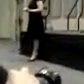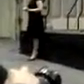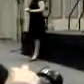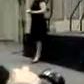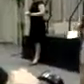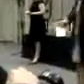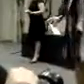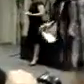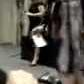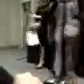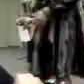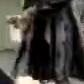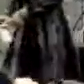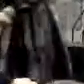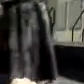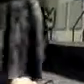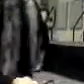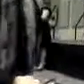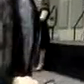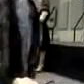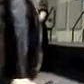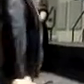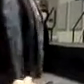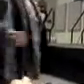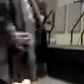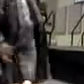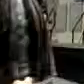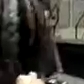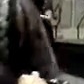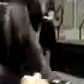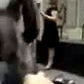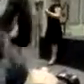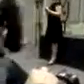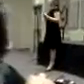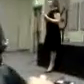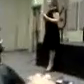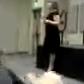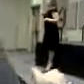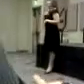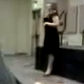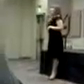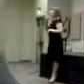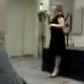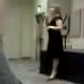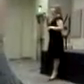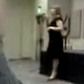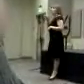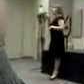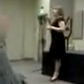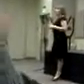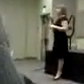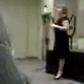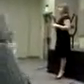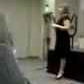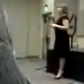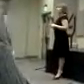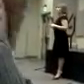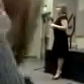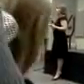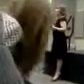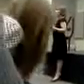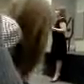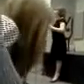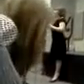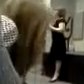Yeah, and I will say that if we don't get to all your questions, even those, as we put this, we will get to them. If you put your information on them, if you didn't,